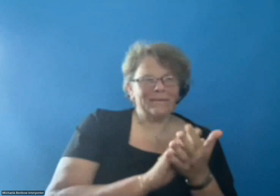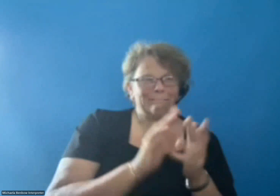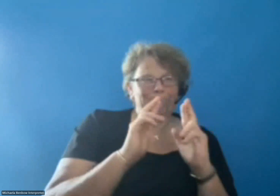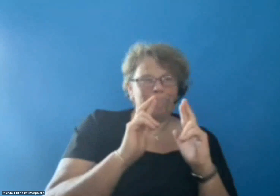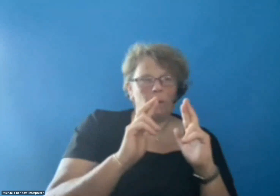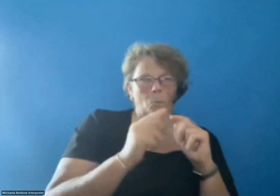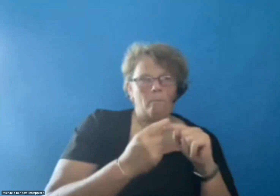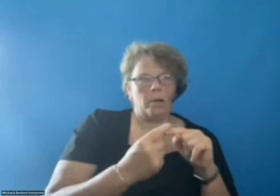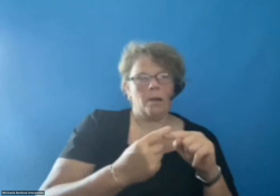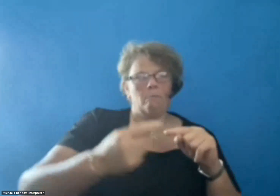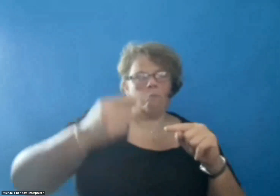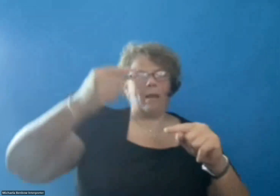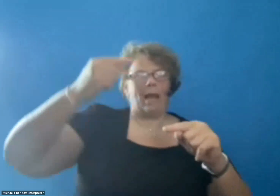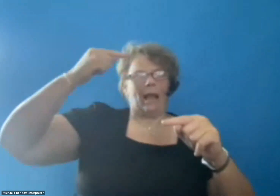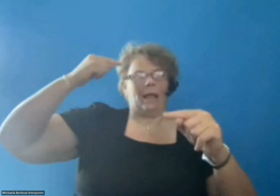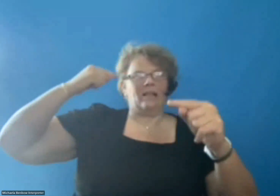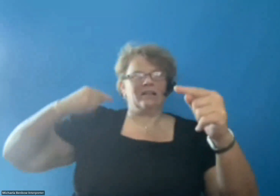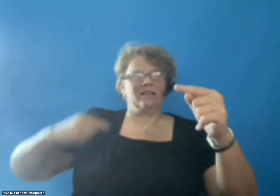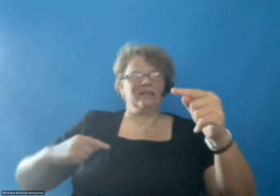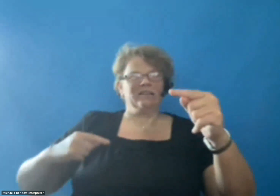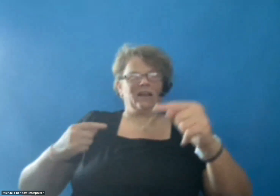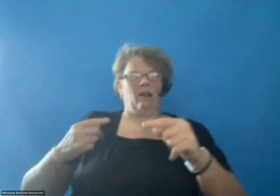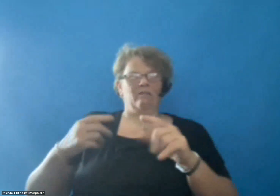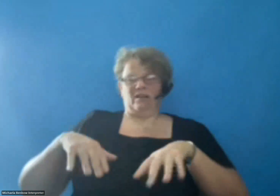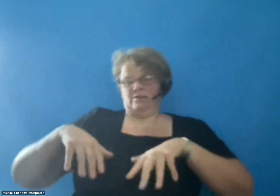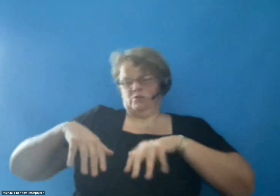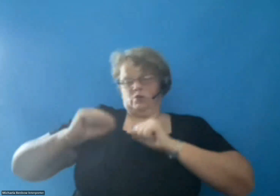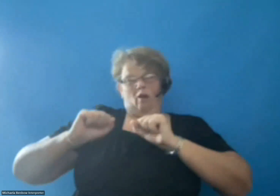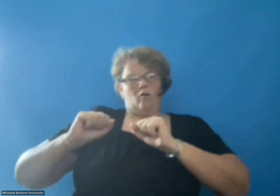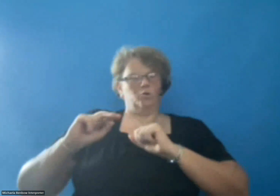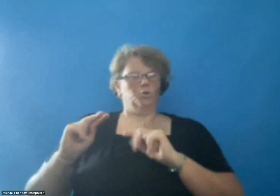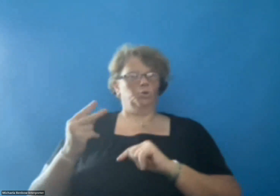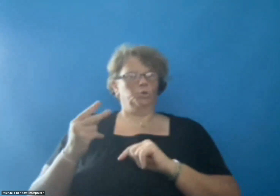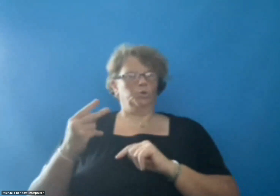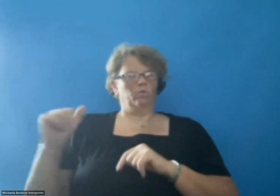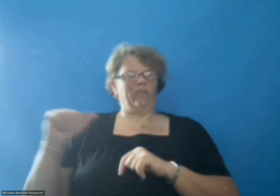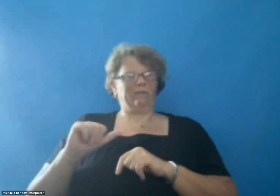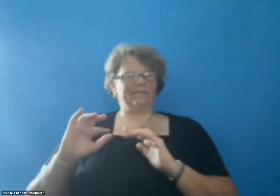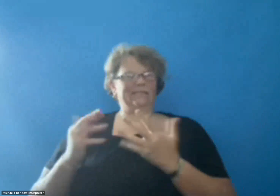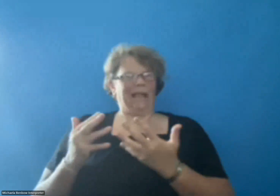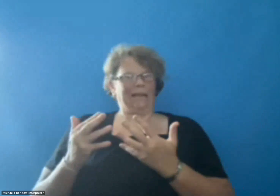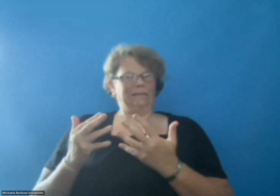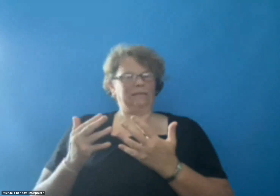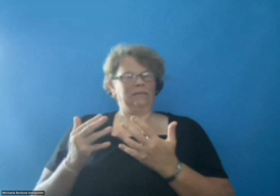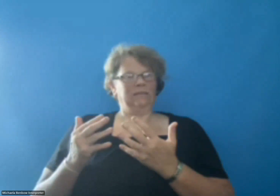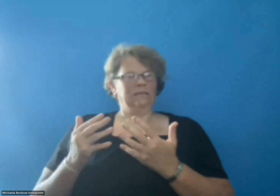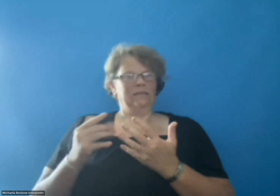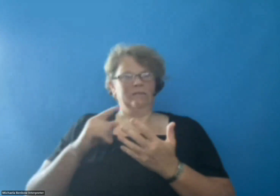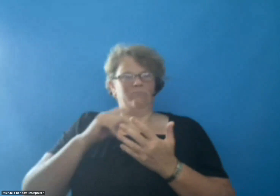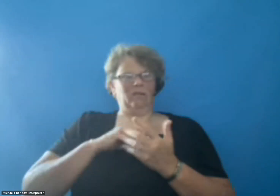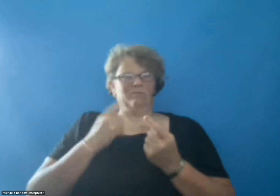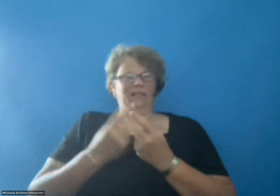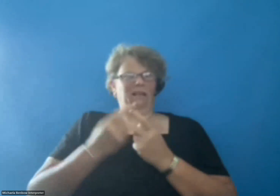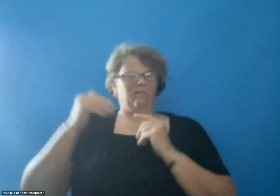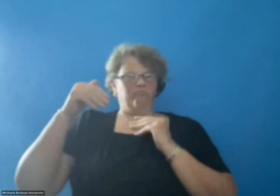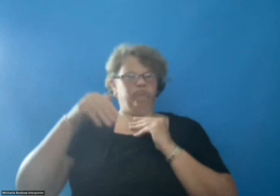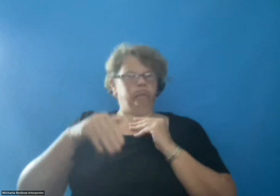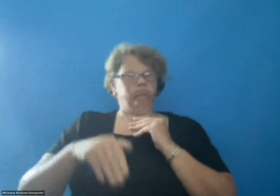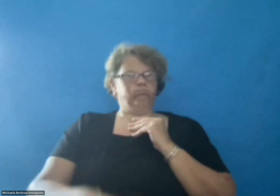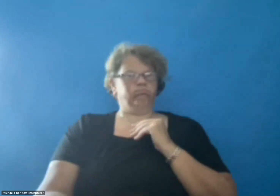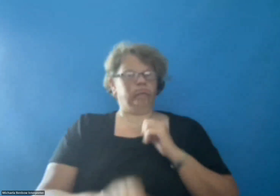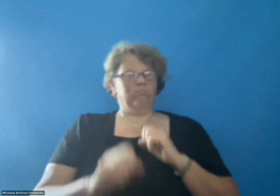were back in the early 2010s in reality. So yeah, certainly not